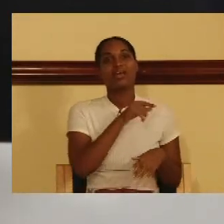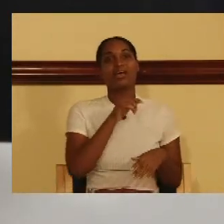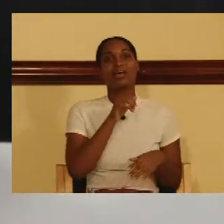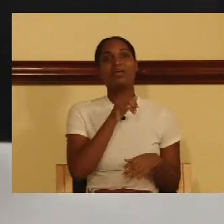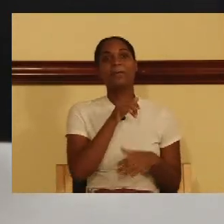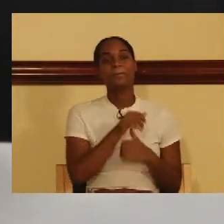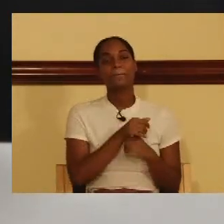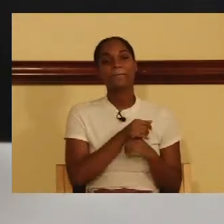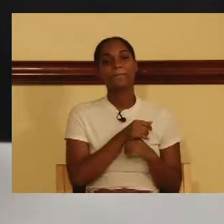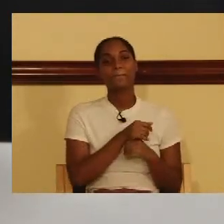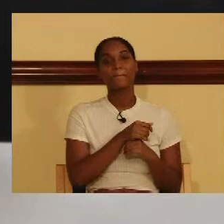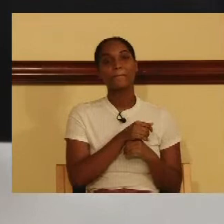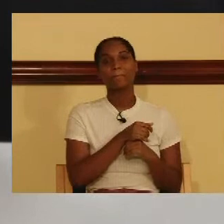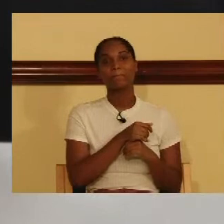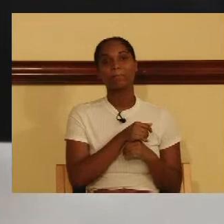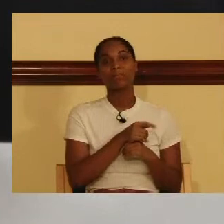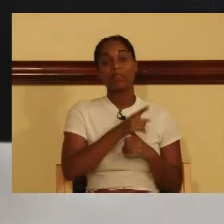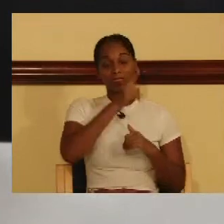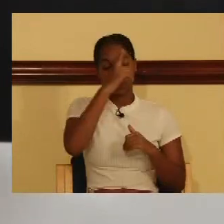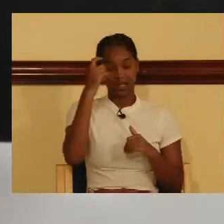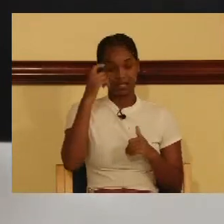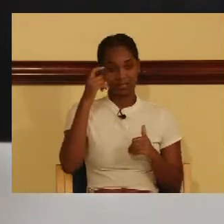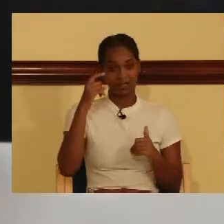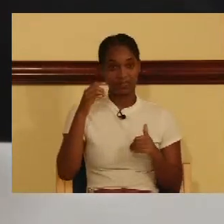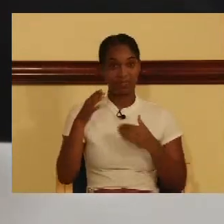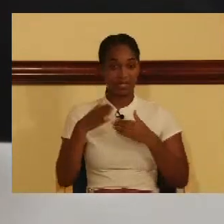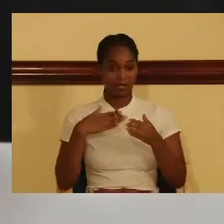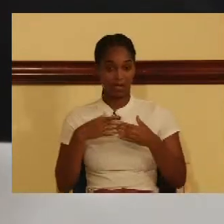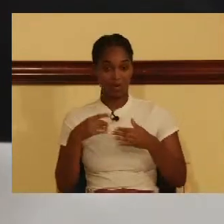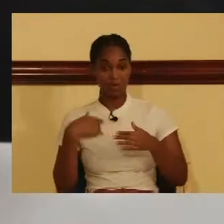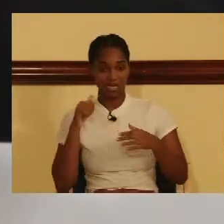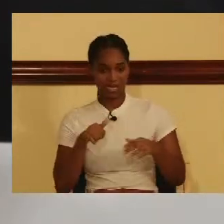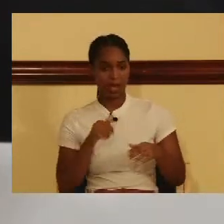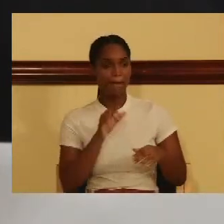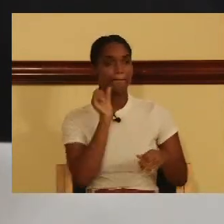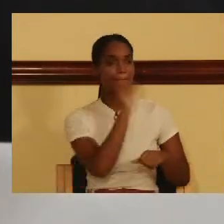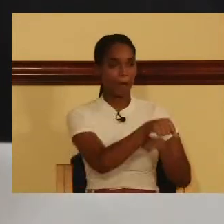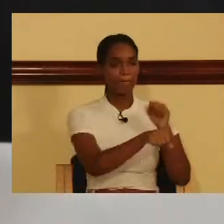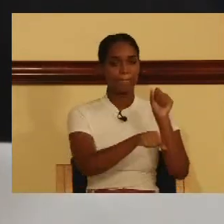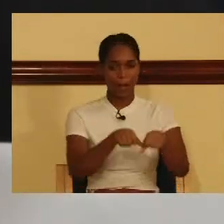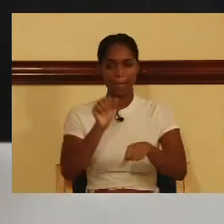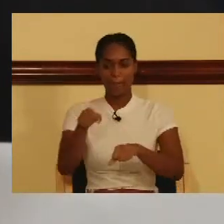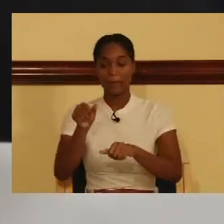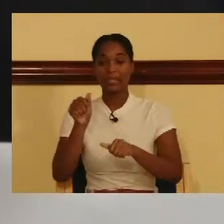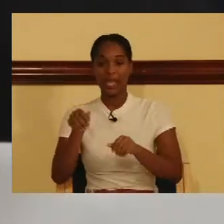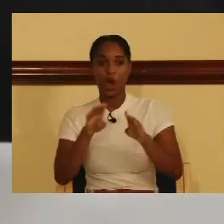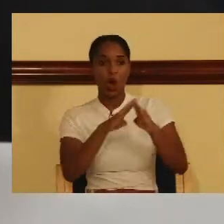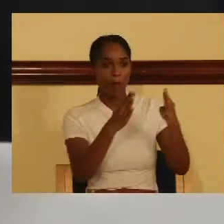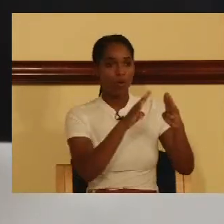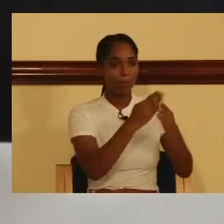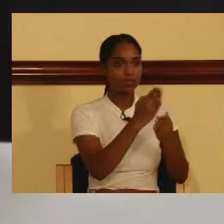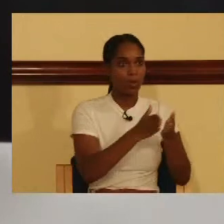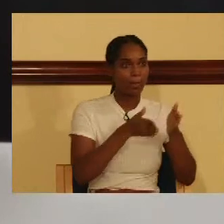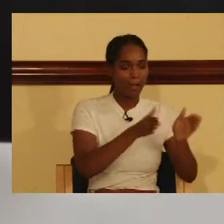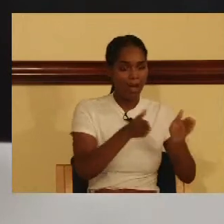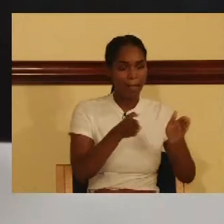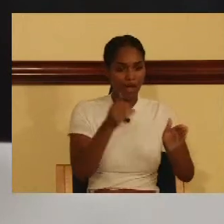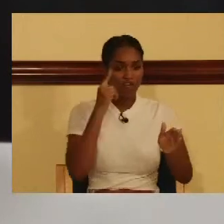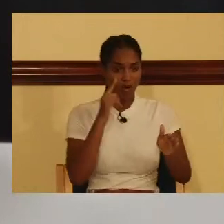are. Because although we can knock down some steps and open up some doorways,